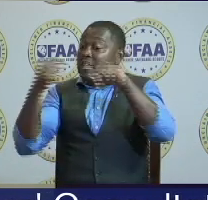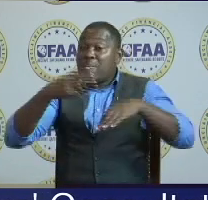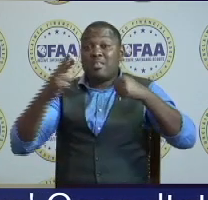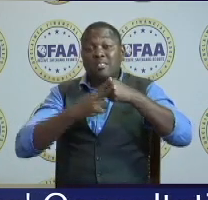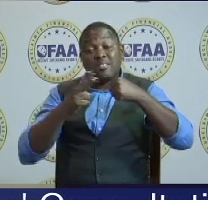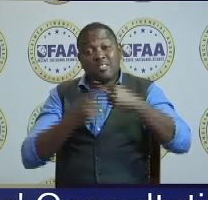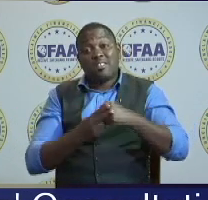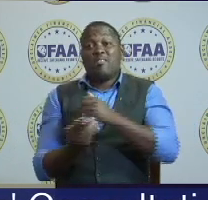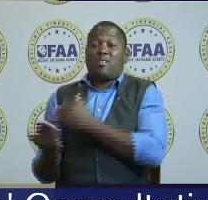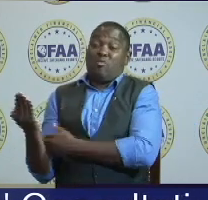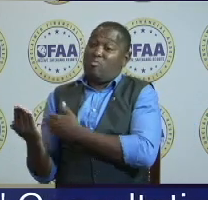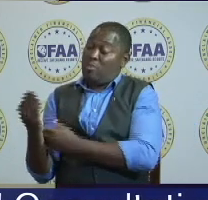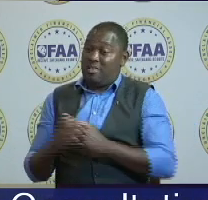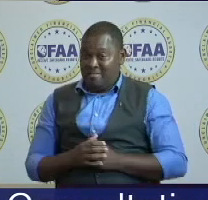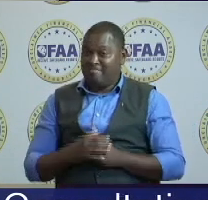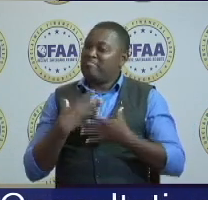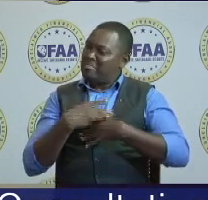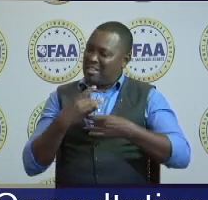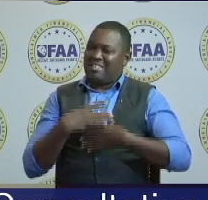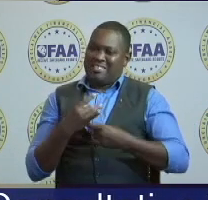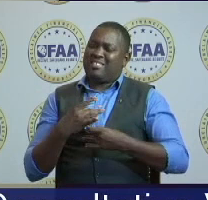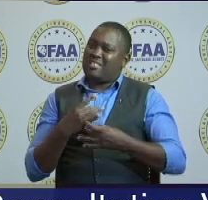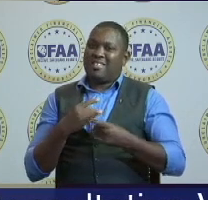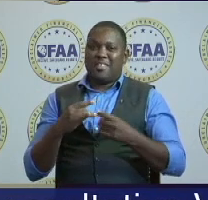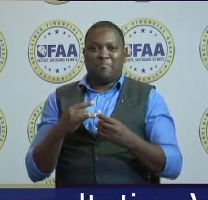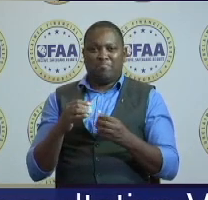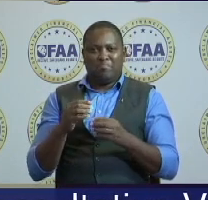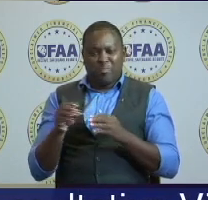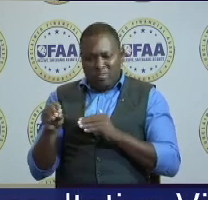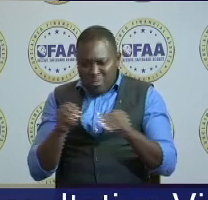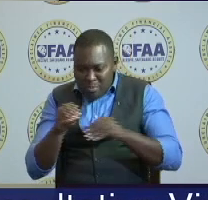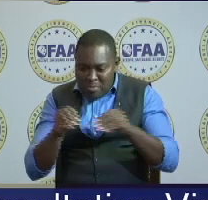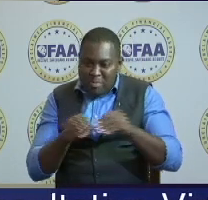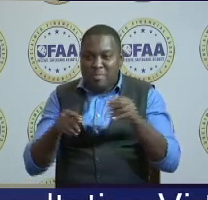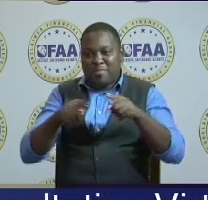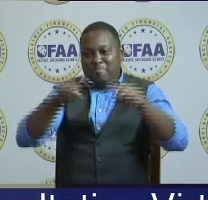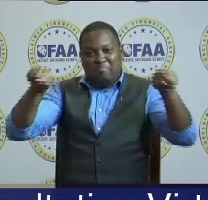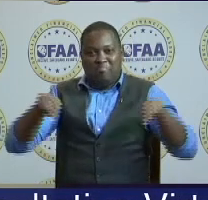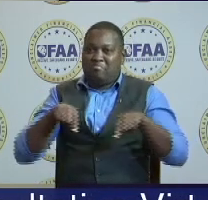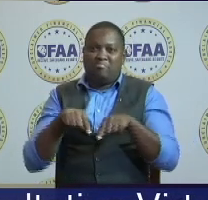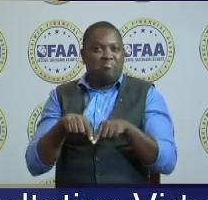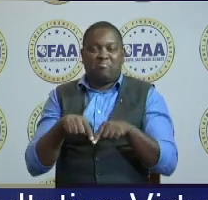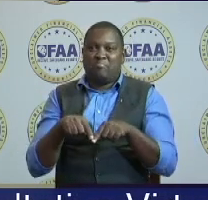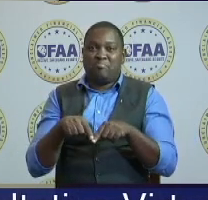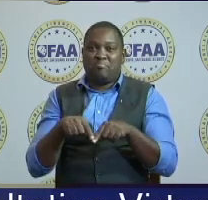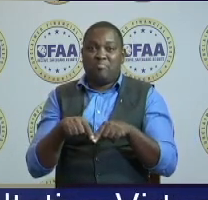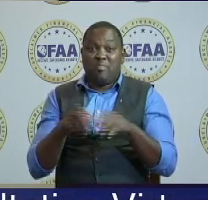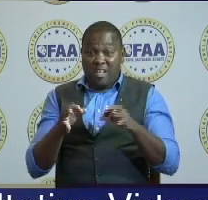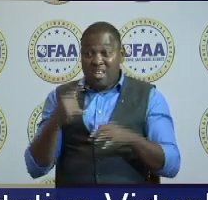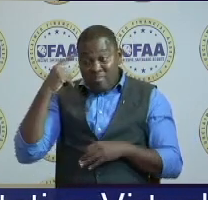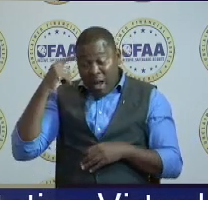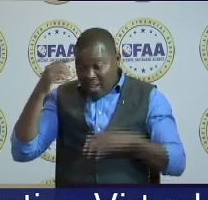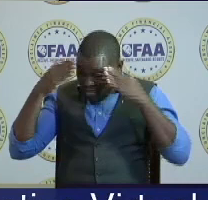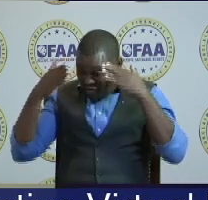and I mean, it's been an interesting journey putting this together, but it has worked, and it's really just proof that what you put your mind to, you can